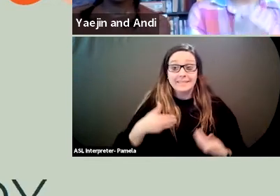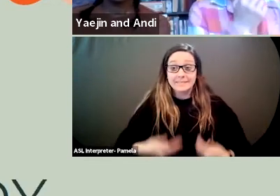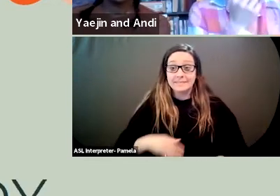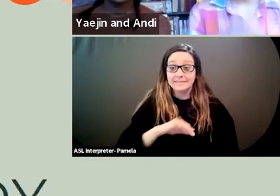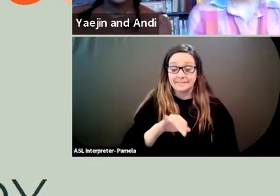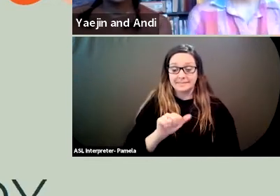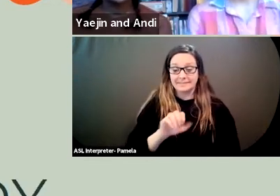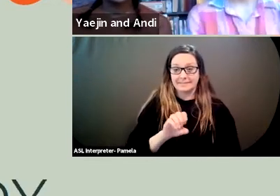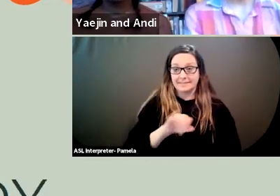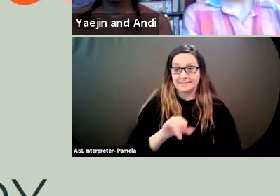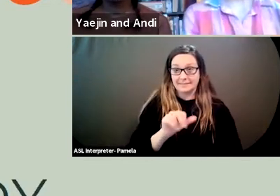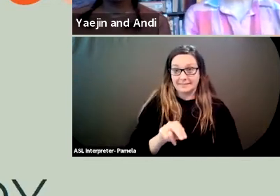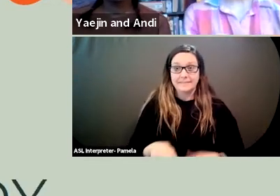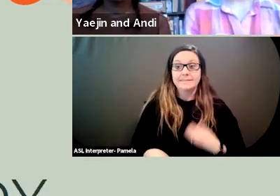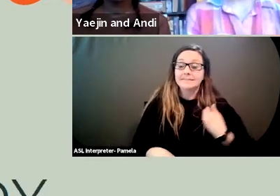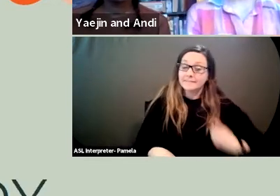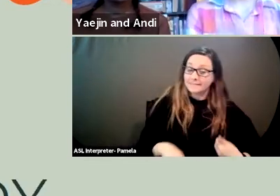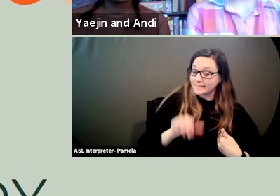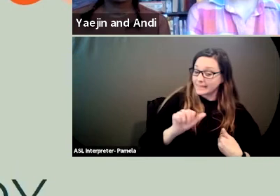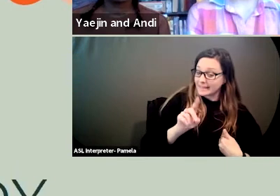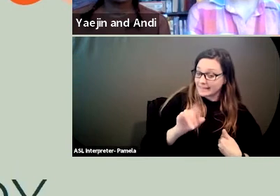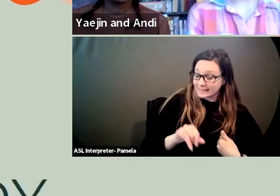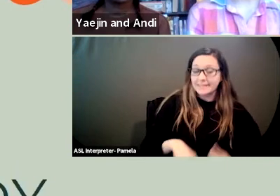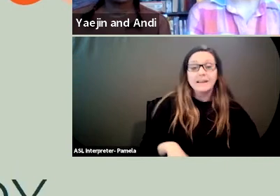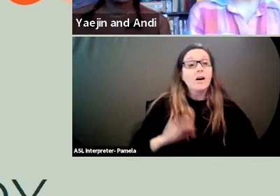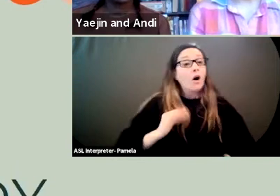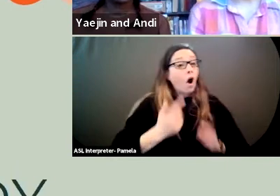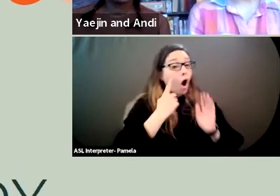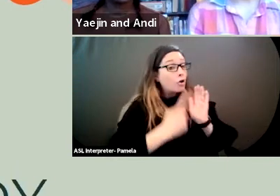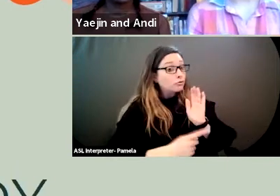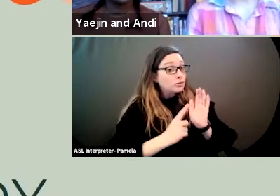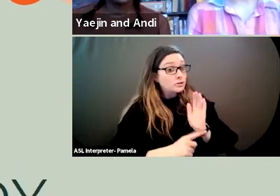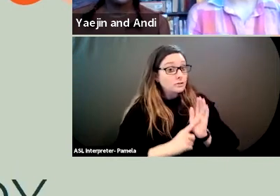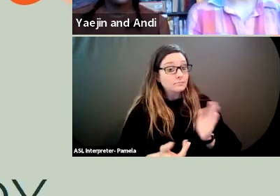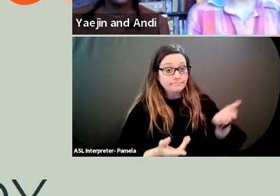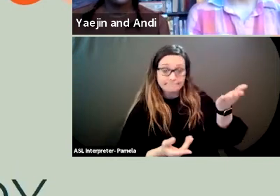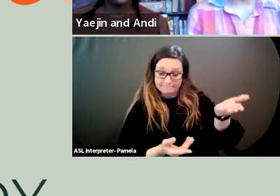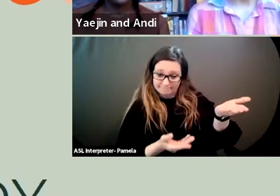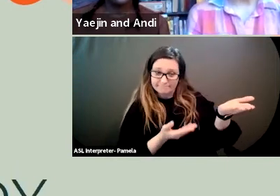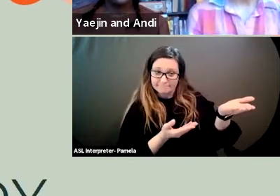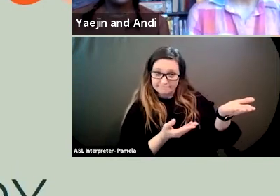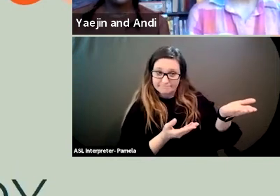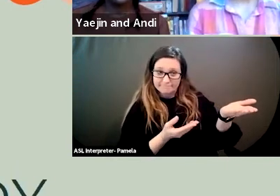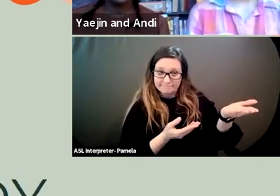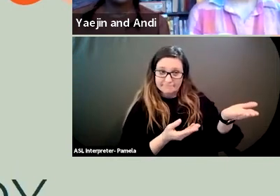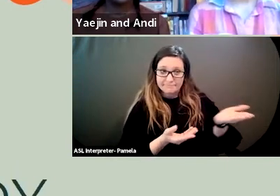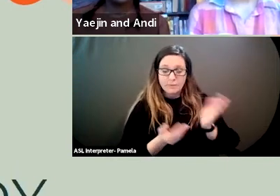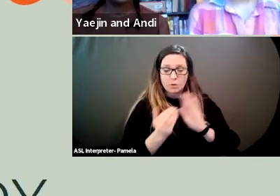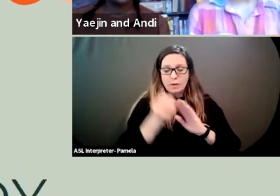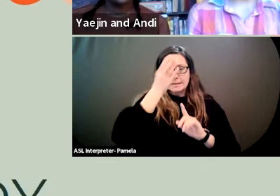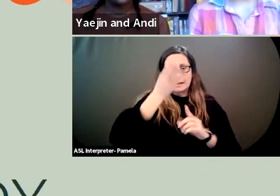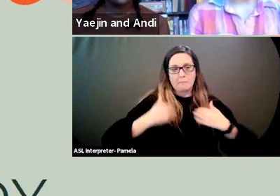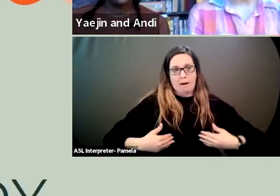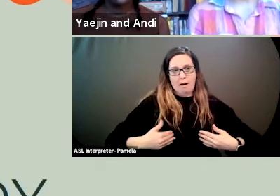Yejin. And I'm Andy. And our research, Reconceptualizing Body Image and Eating Disorders for GBQM, focused on